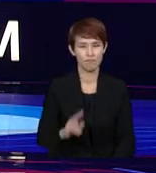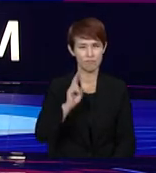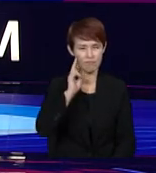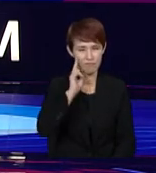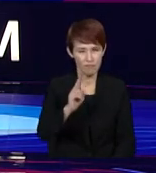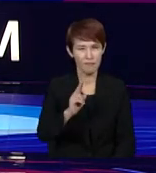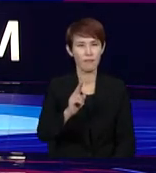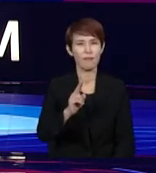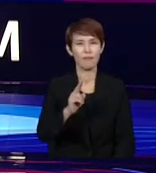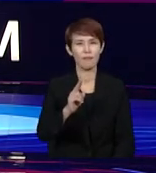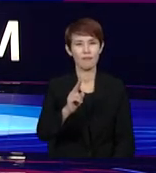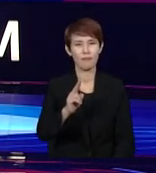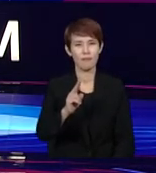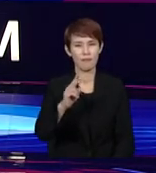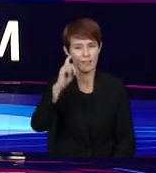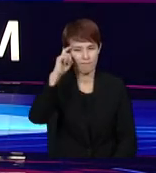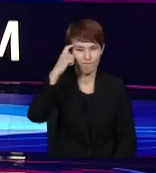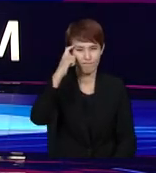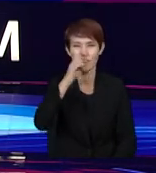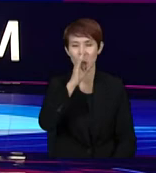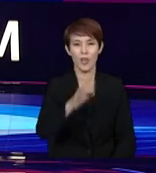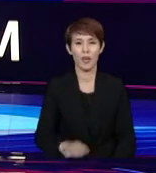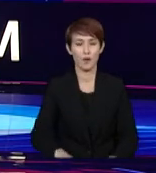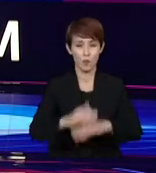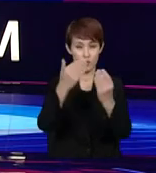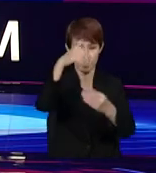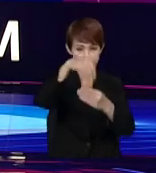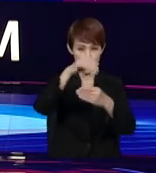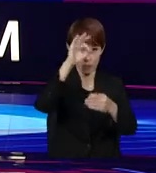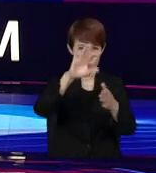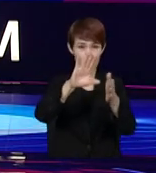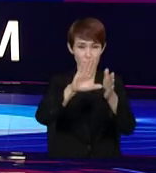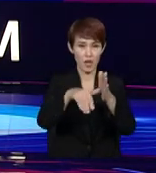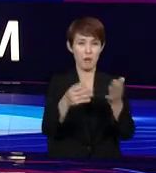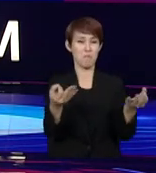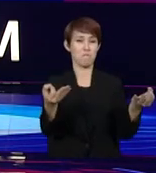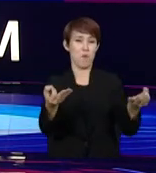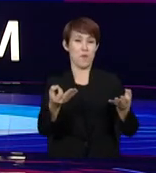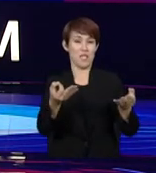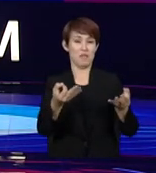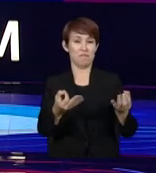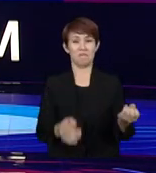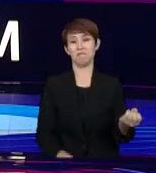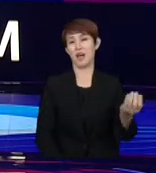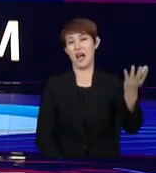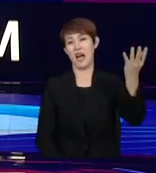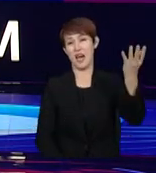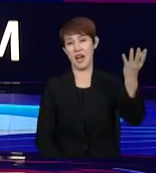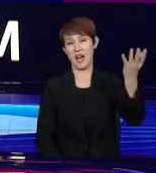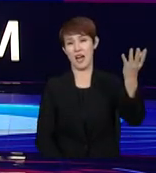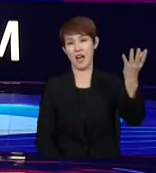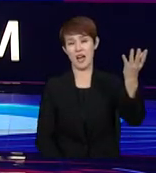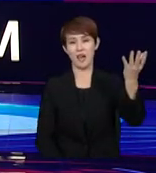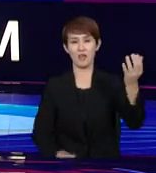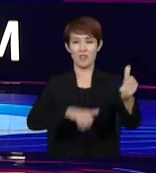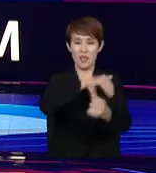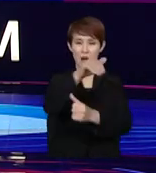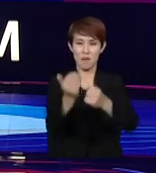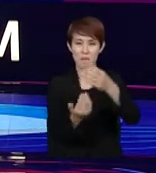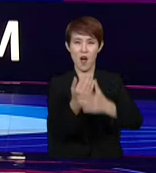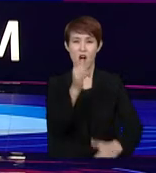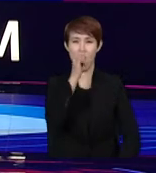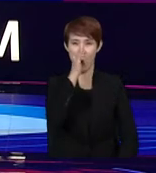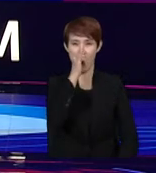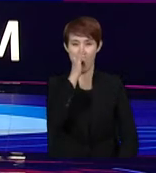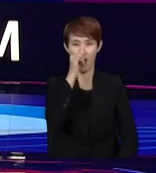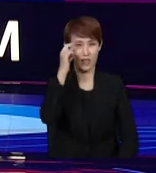now read every single election as, oh, is populism up or down? If it's up, then it means the wave keeps going and so on. And if I may underline the